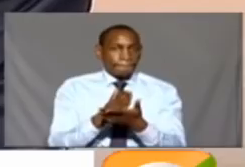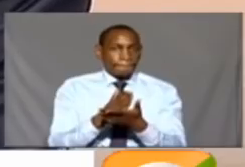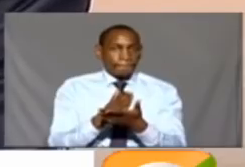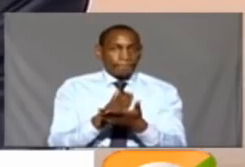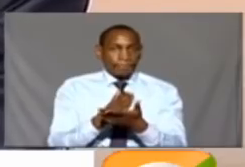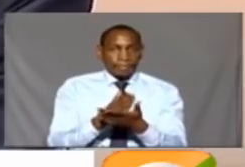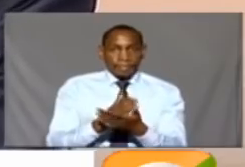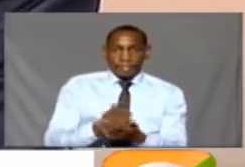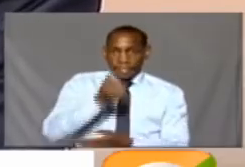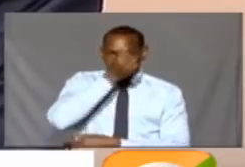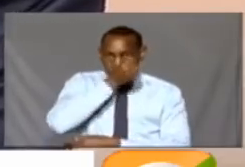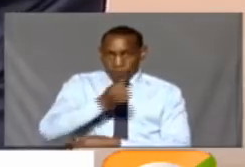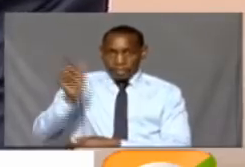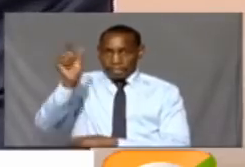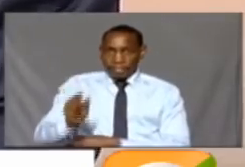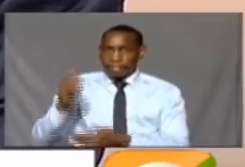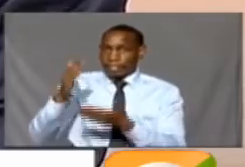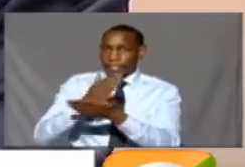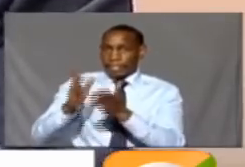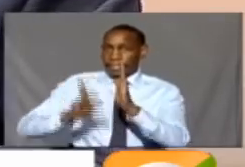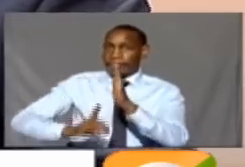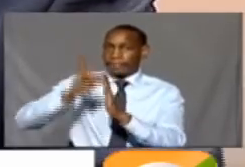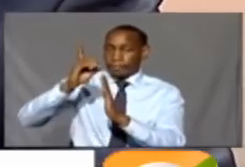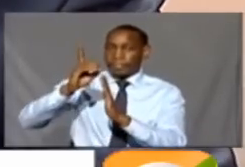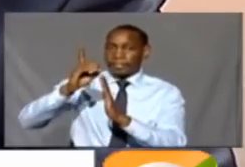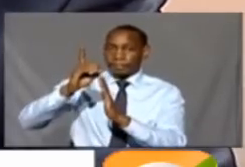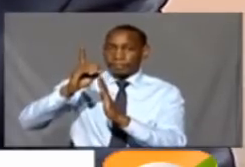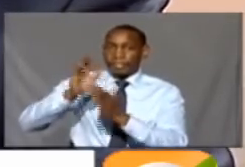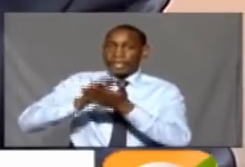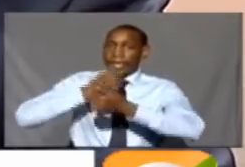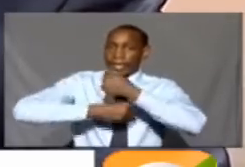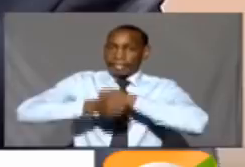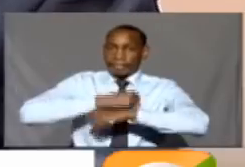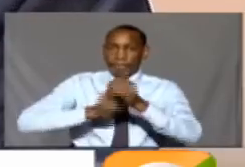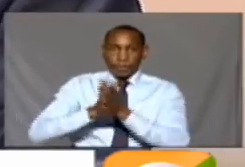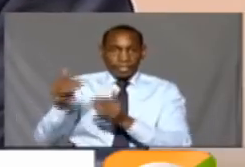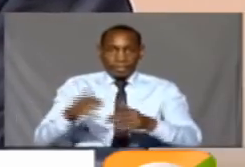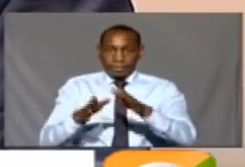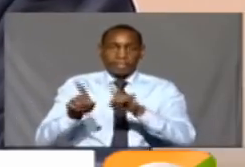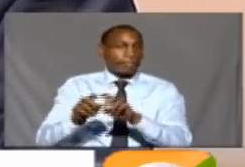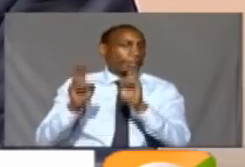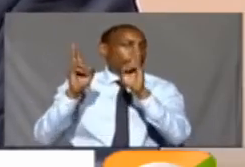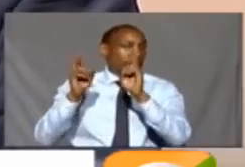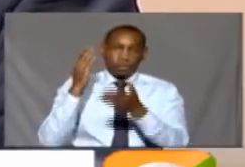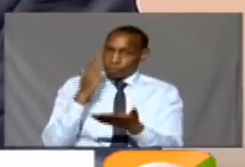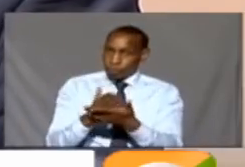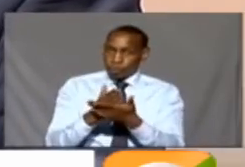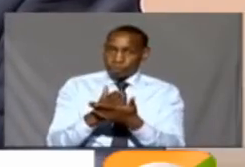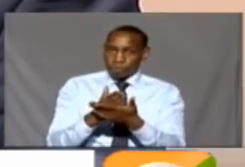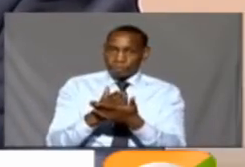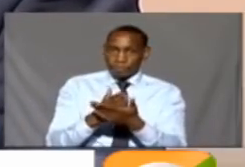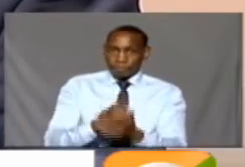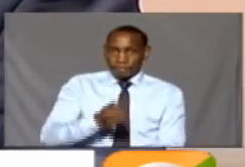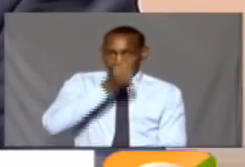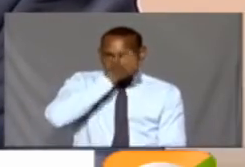Neglect of regions in terms of sharing development activities and opportunities are an issue. Neglect of